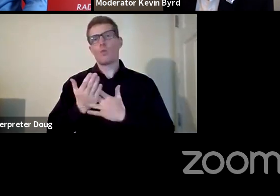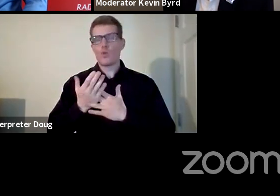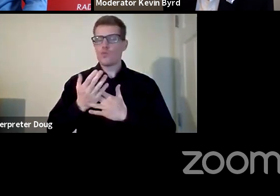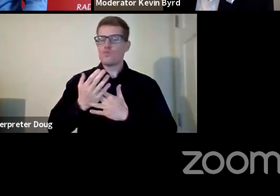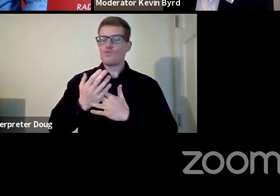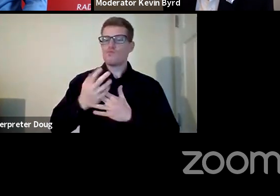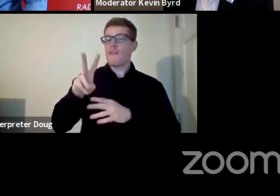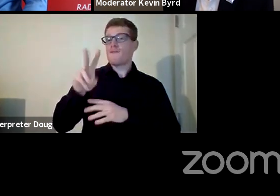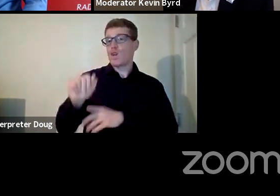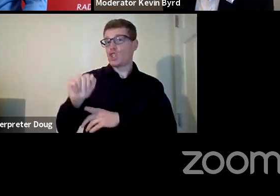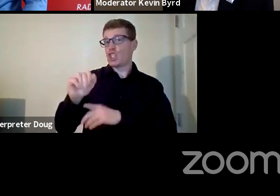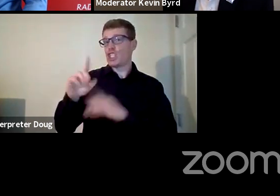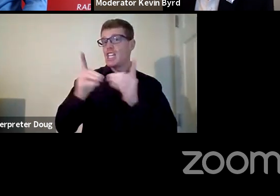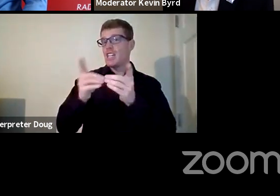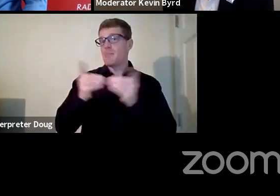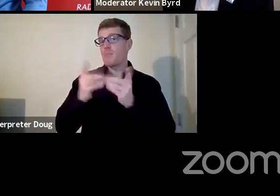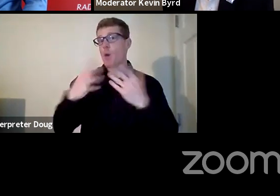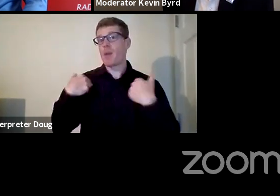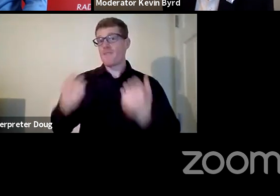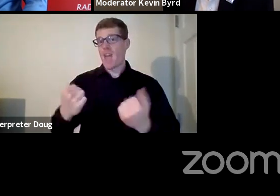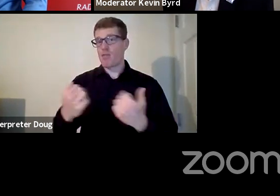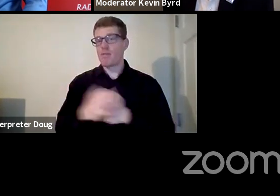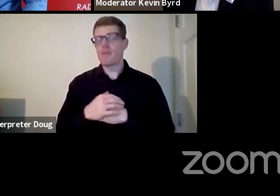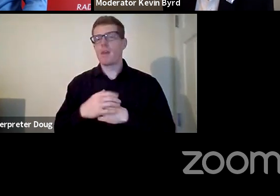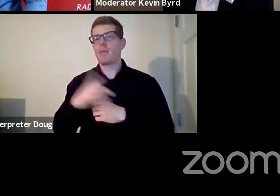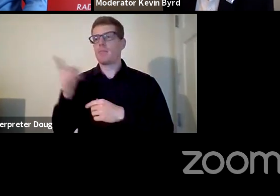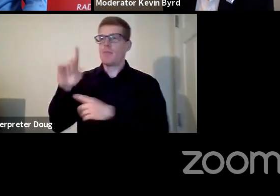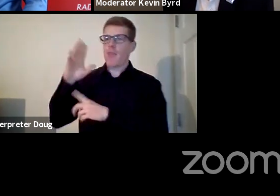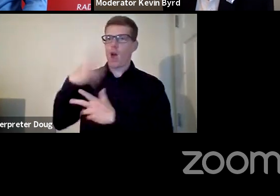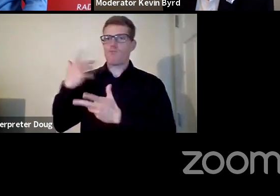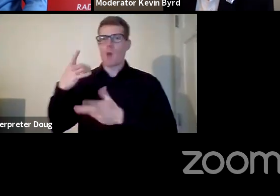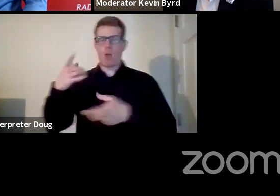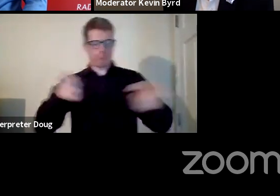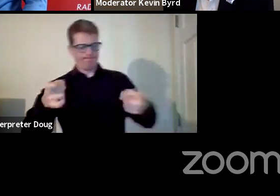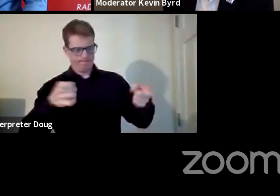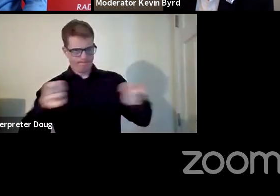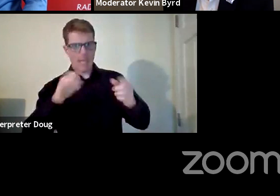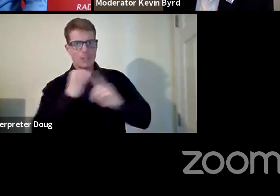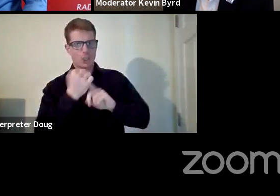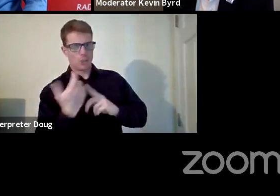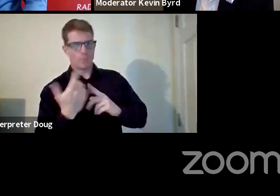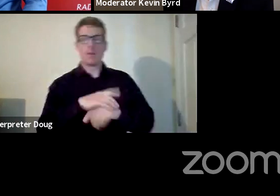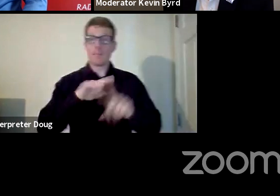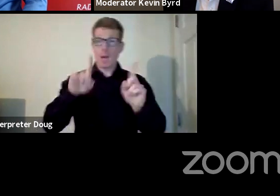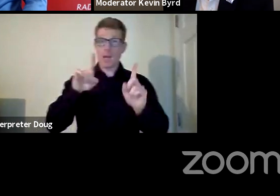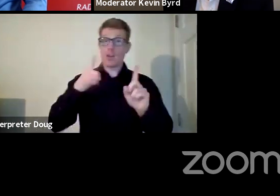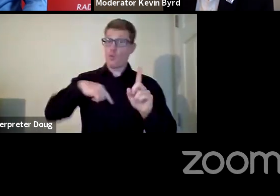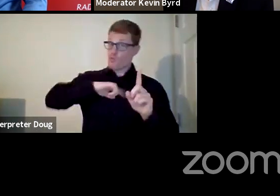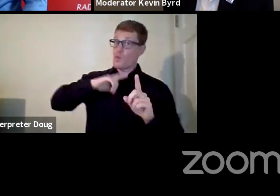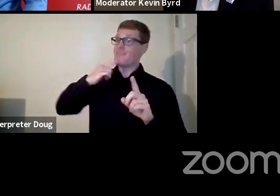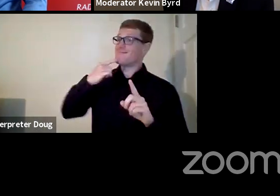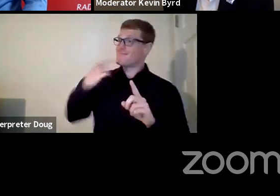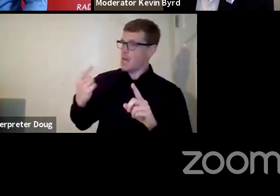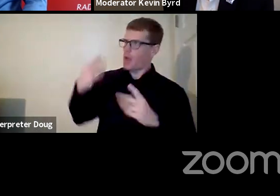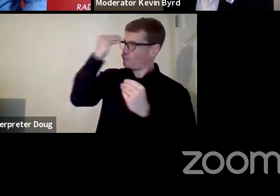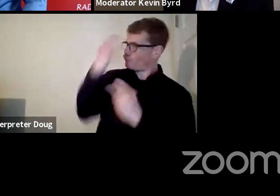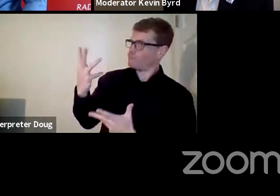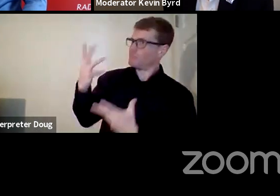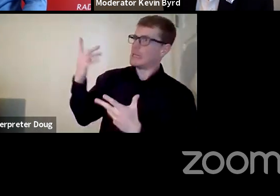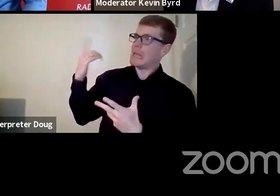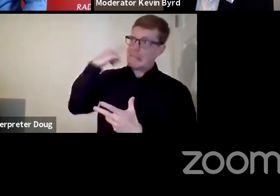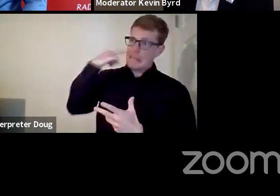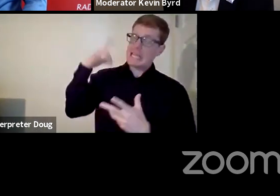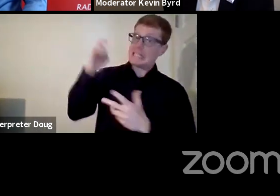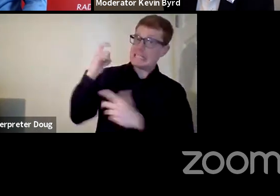of Health, and they will be the broker. But we're also telling them what we think we're going to need in terms of testing capacity on a daily